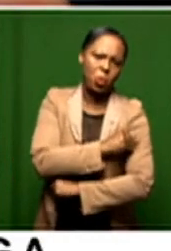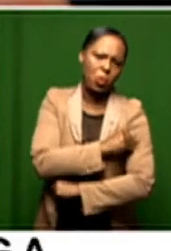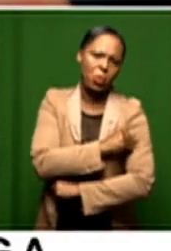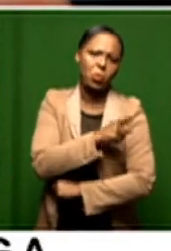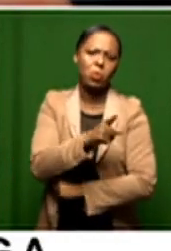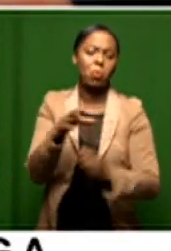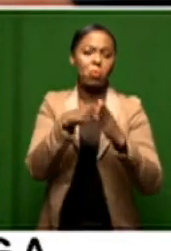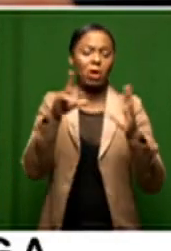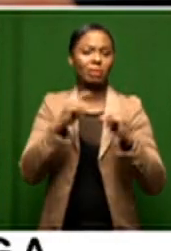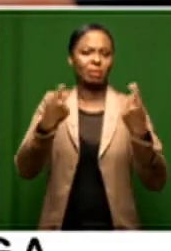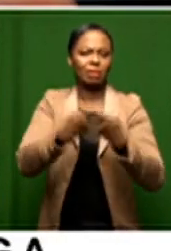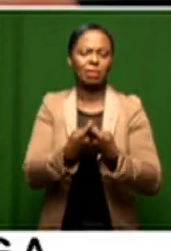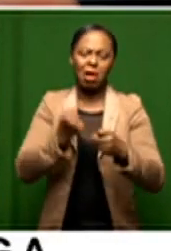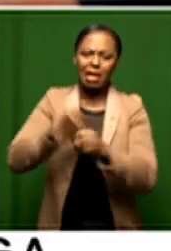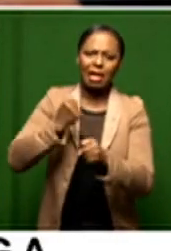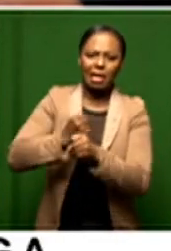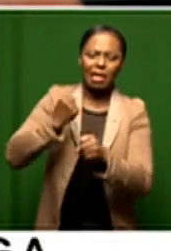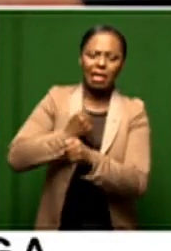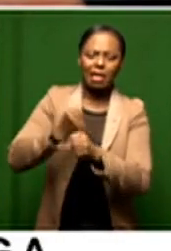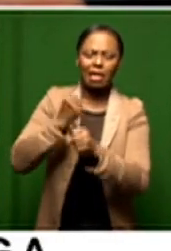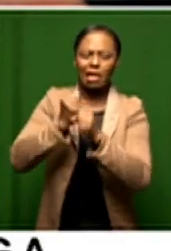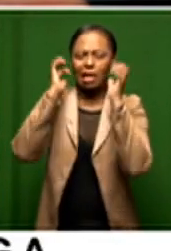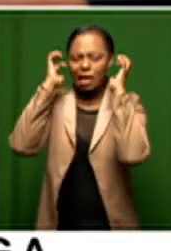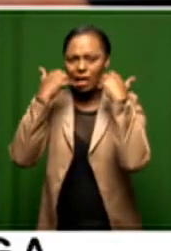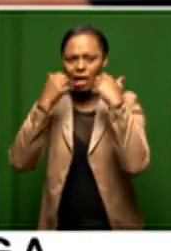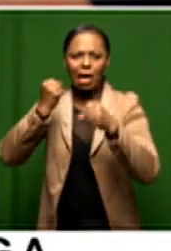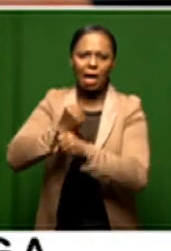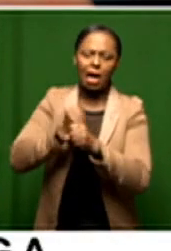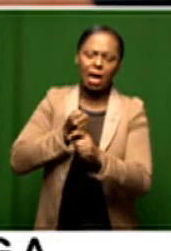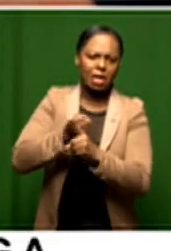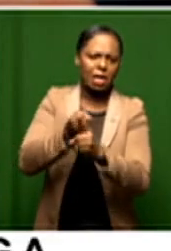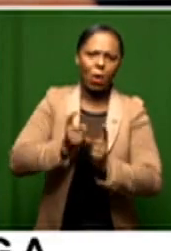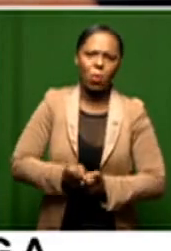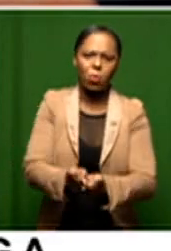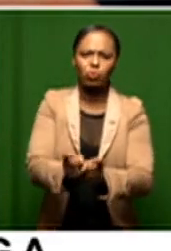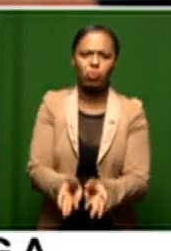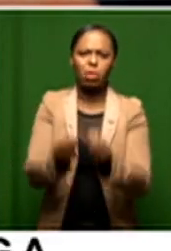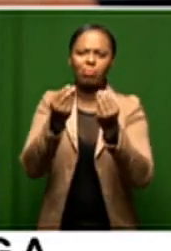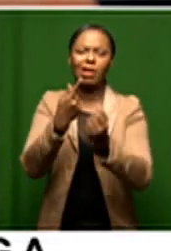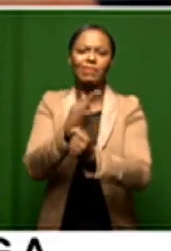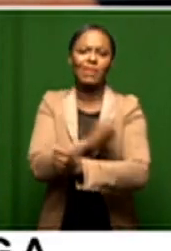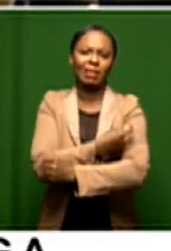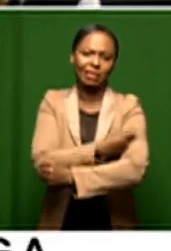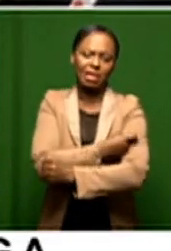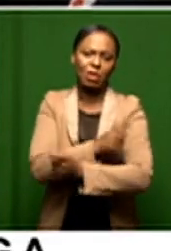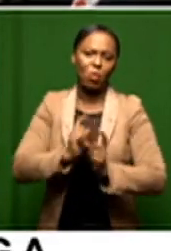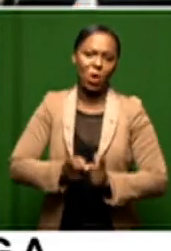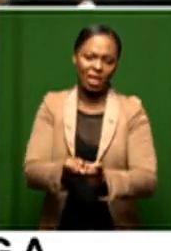team of very capable people who are working as quickly and as hard as they can to get these vaccines in